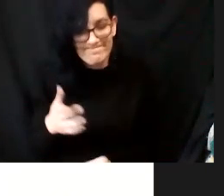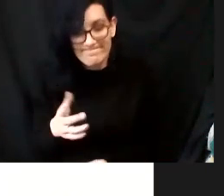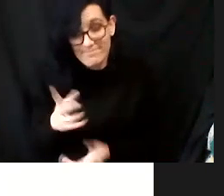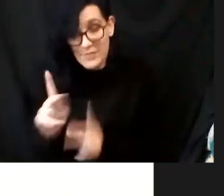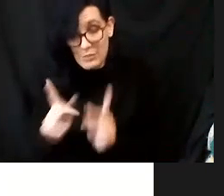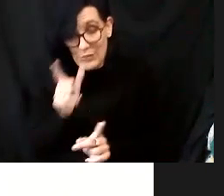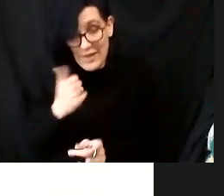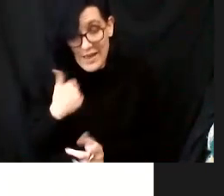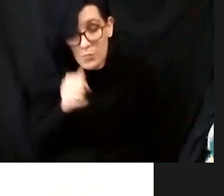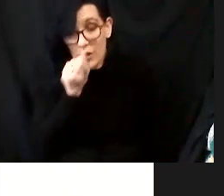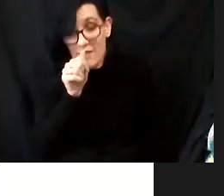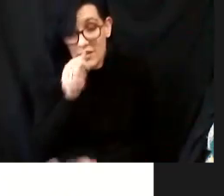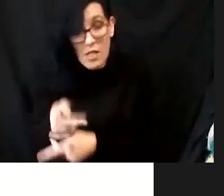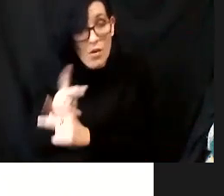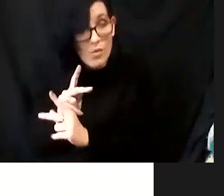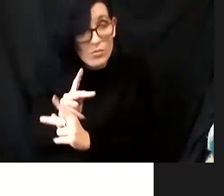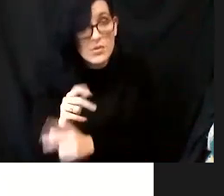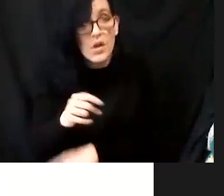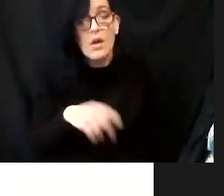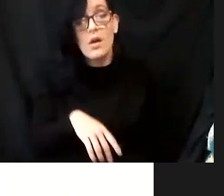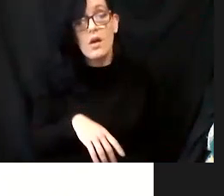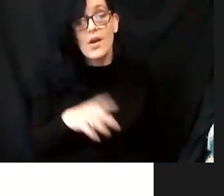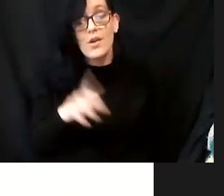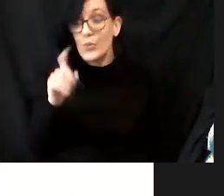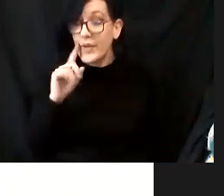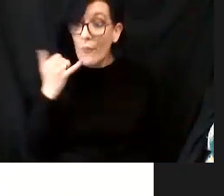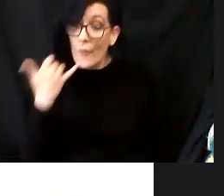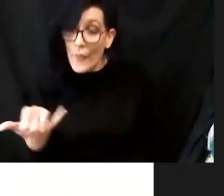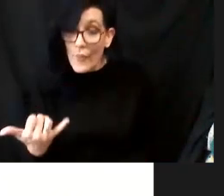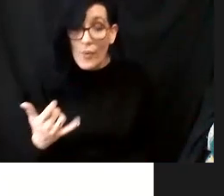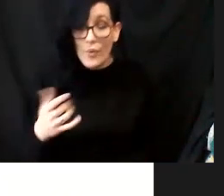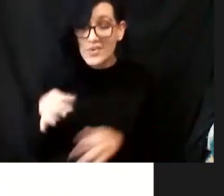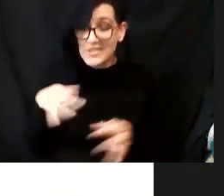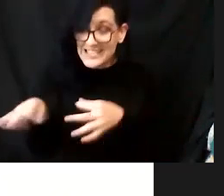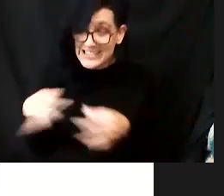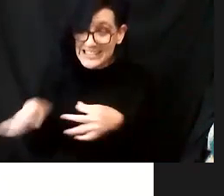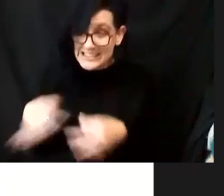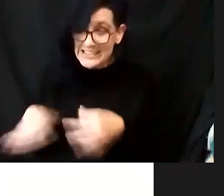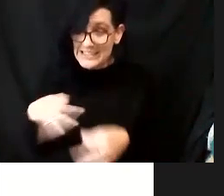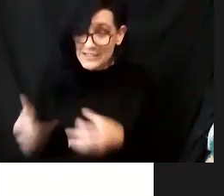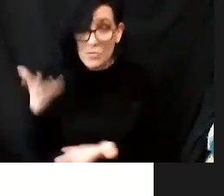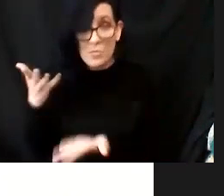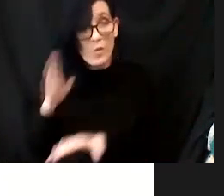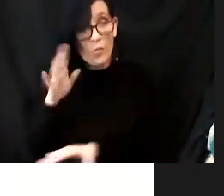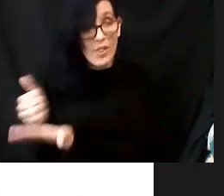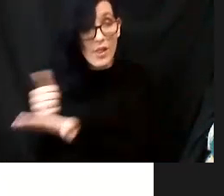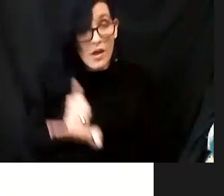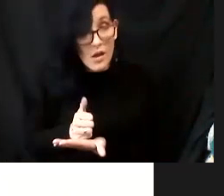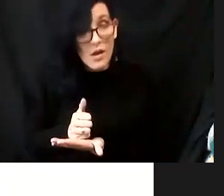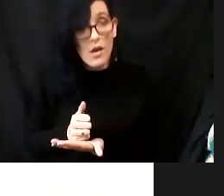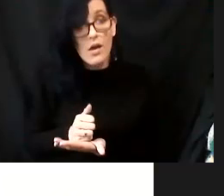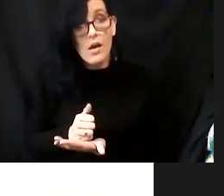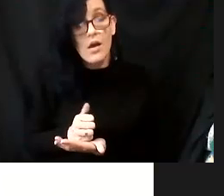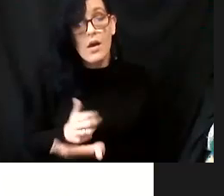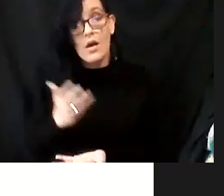private loans and ask them if they can help you out, explain your situation. They may be